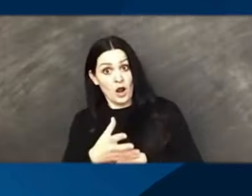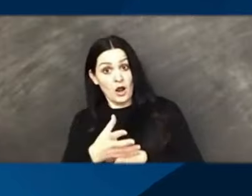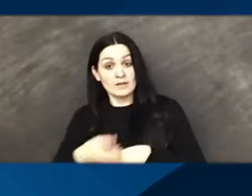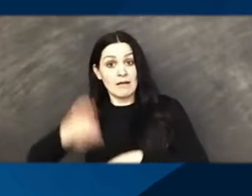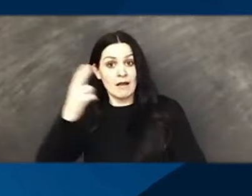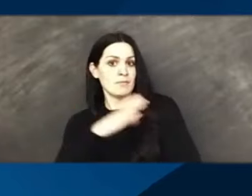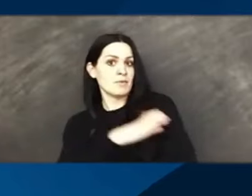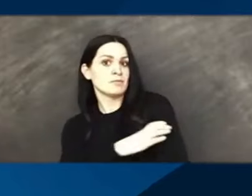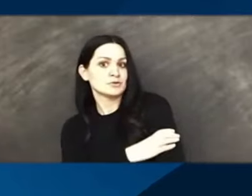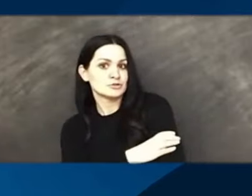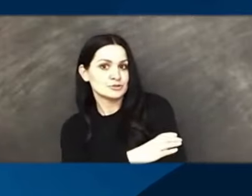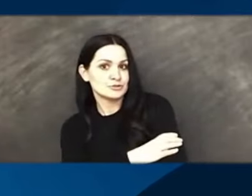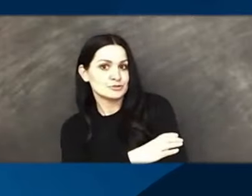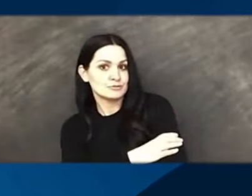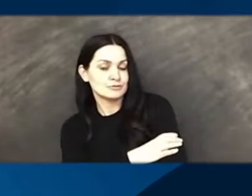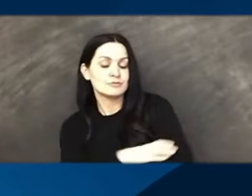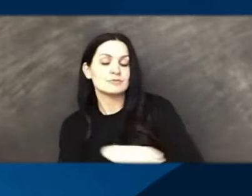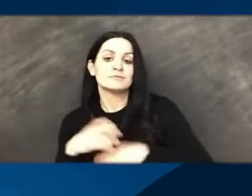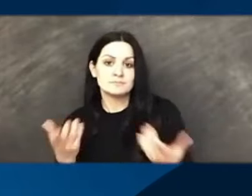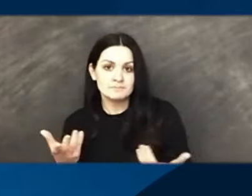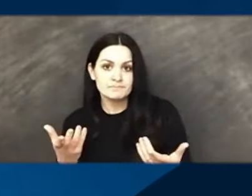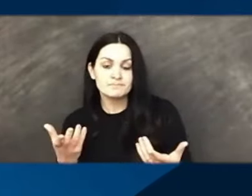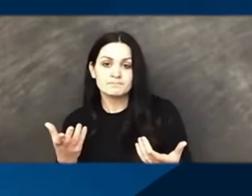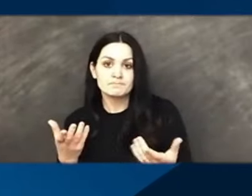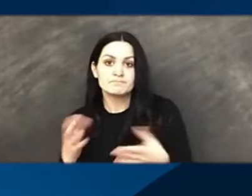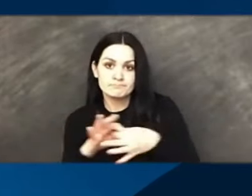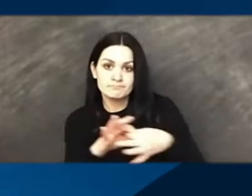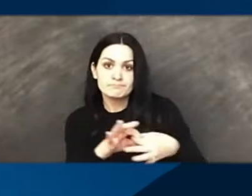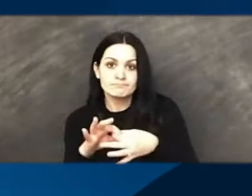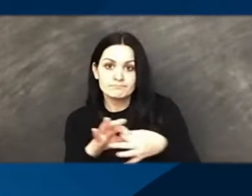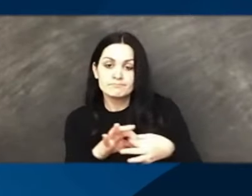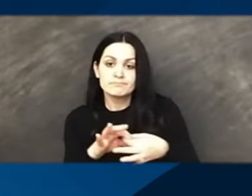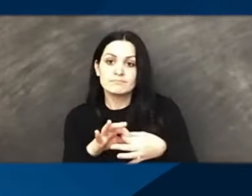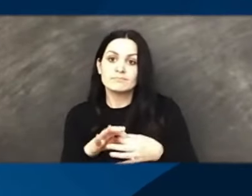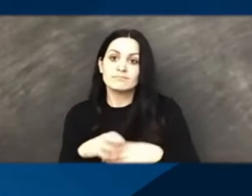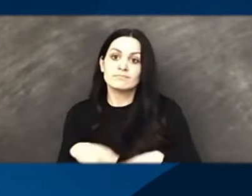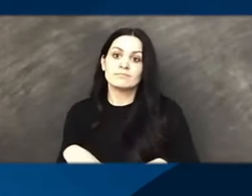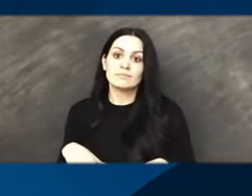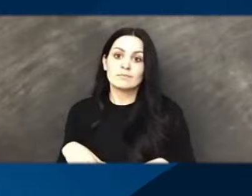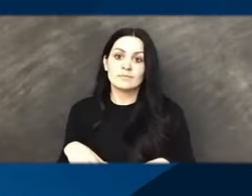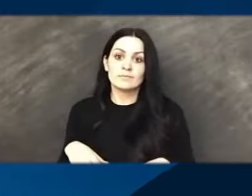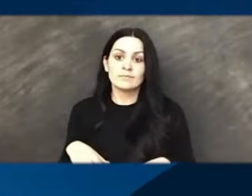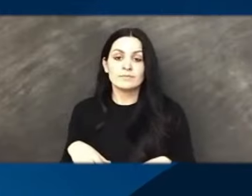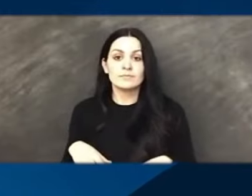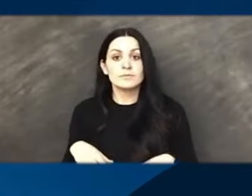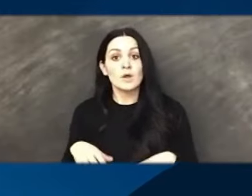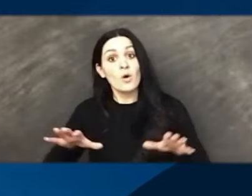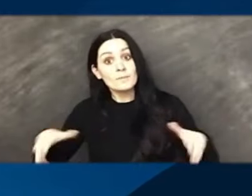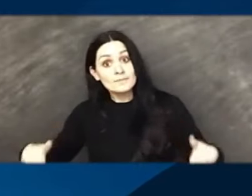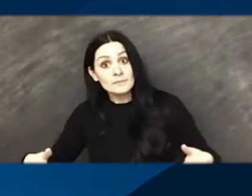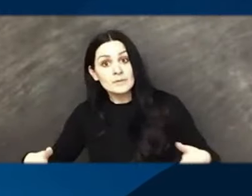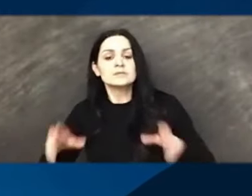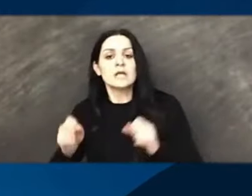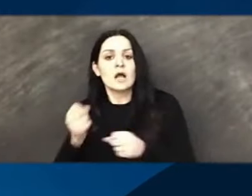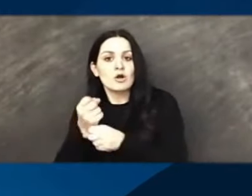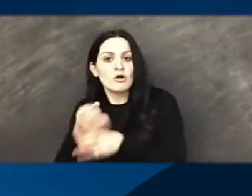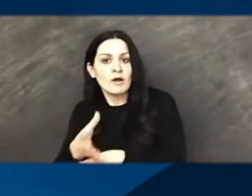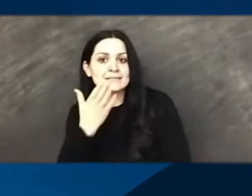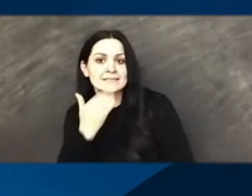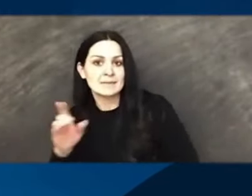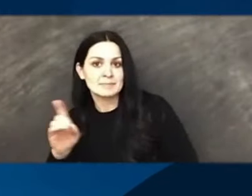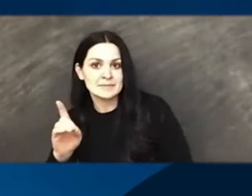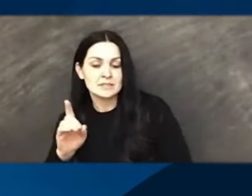hand. Obesity for developing diabetes. And so those